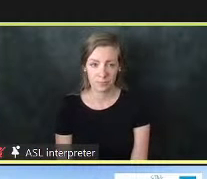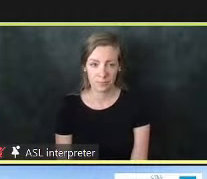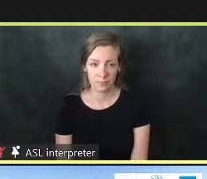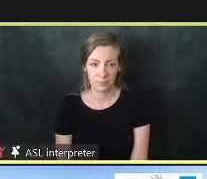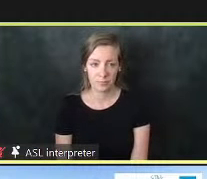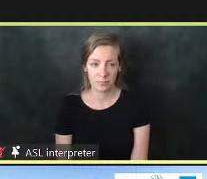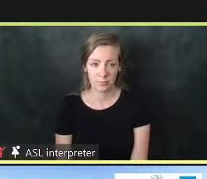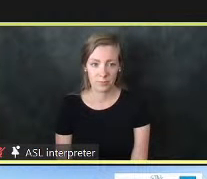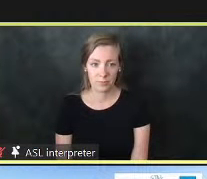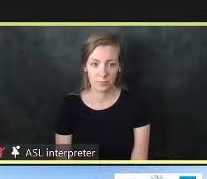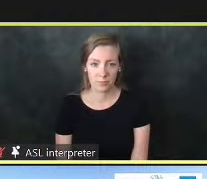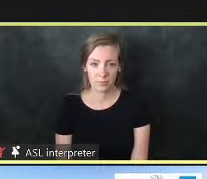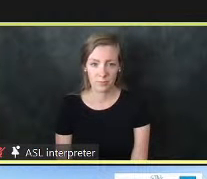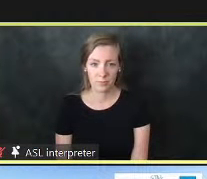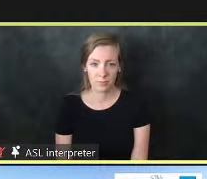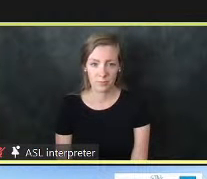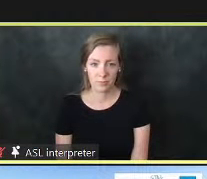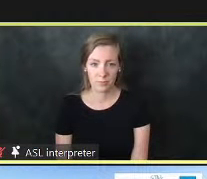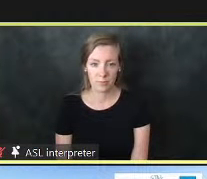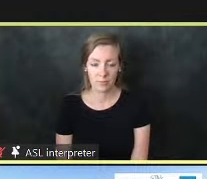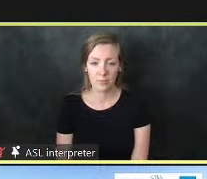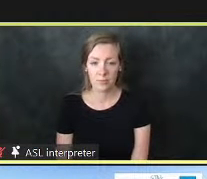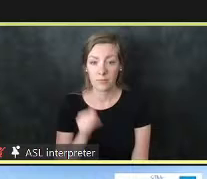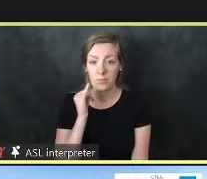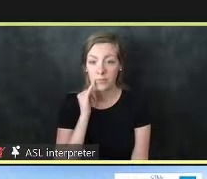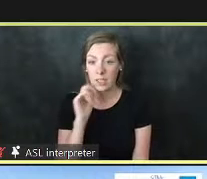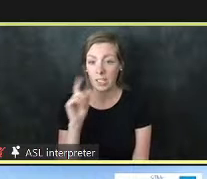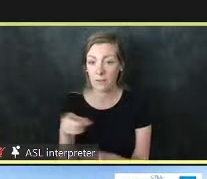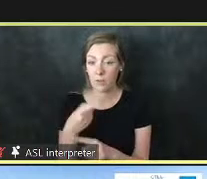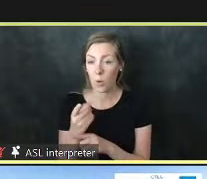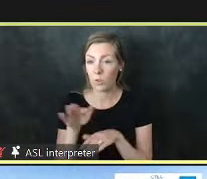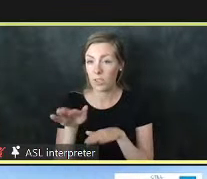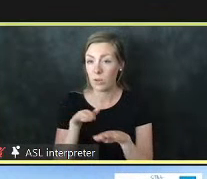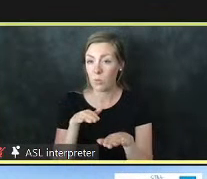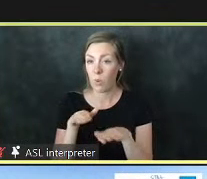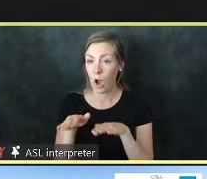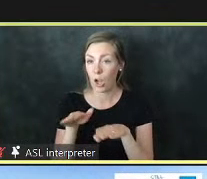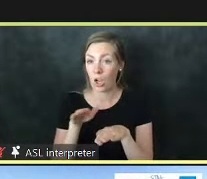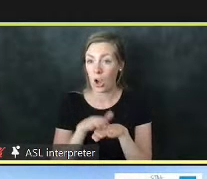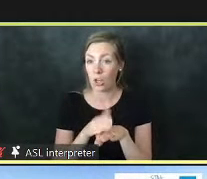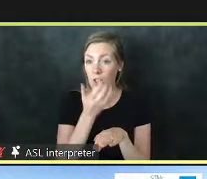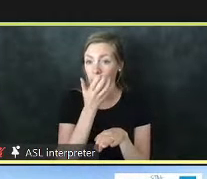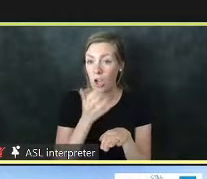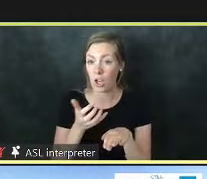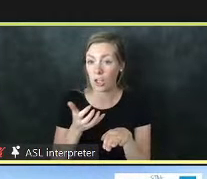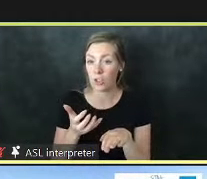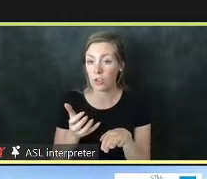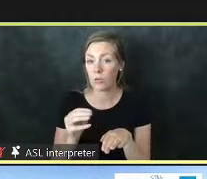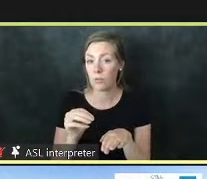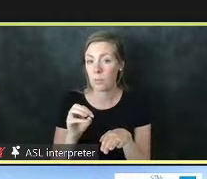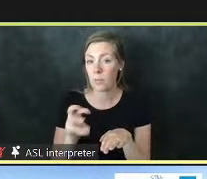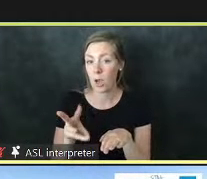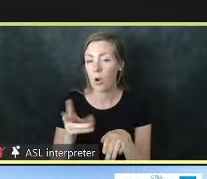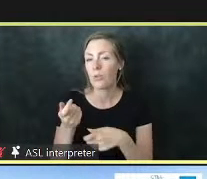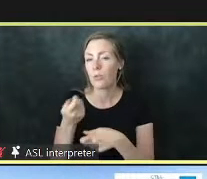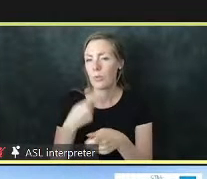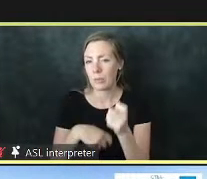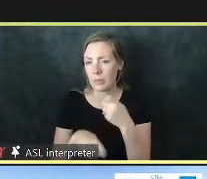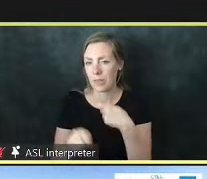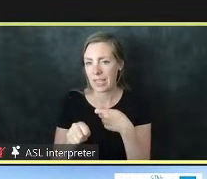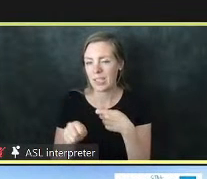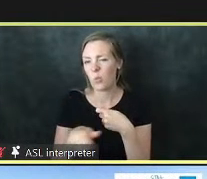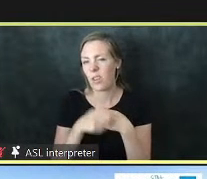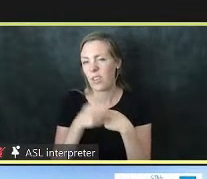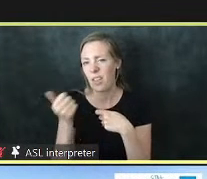ponerles cáscara para mantener If la you humedad. only walk on your lawn to mow it, Solamente maneja consider en su removing it and zacate replacing it para with low caminar. water use